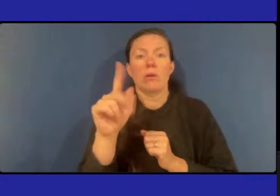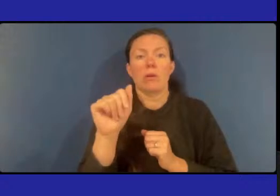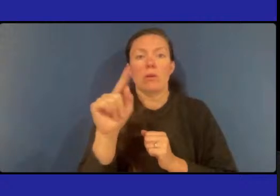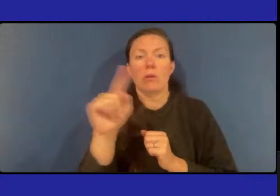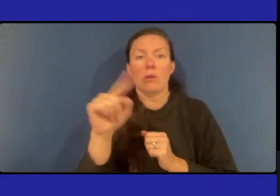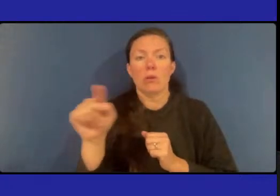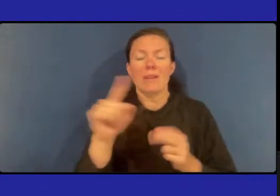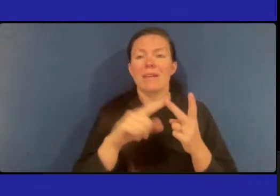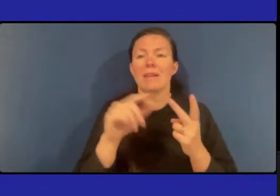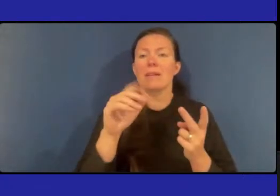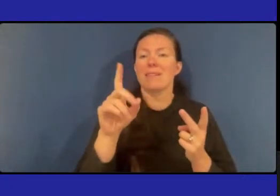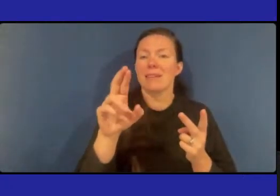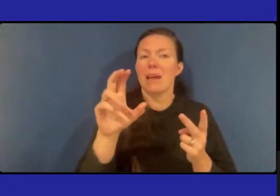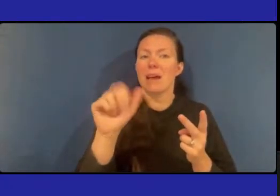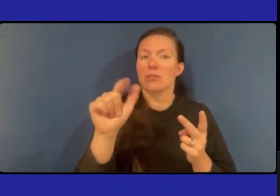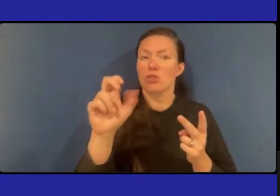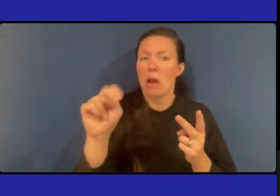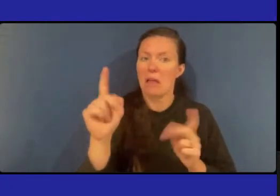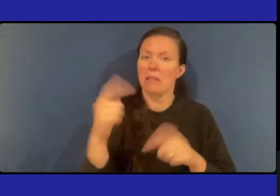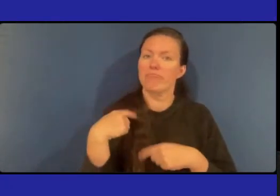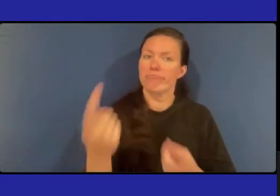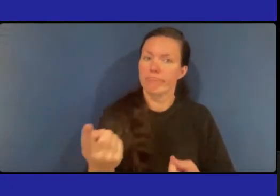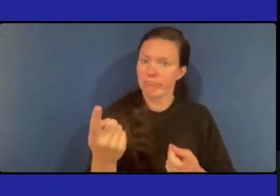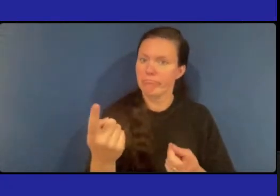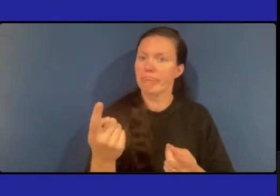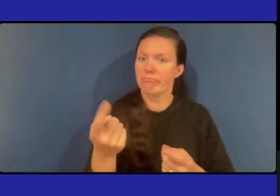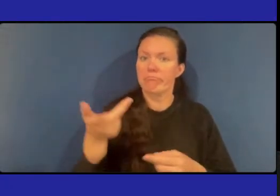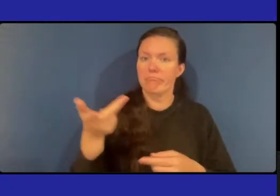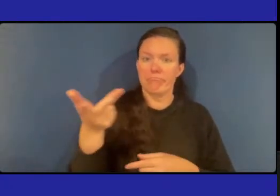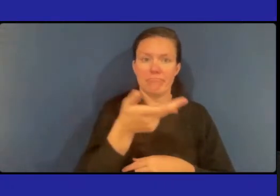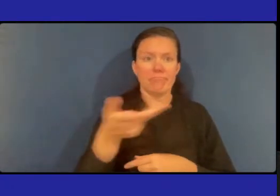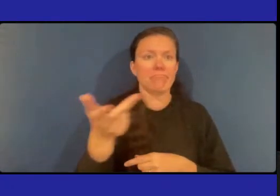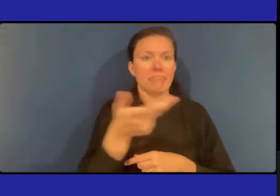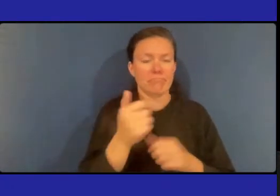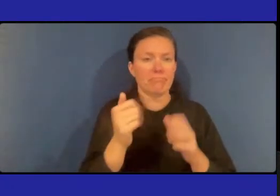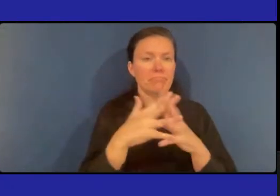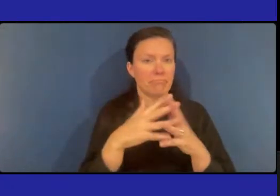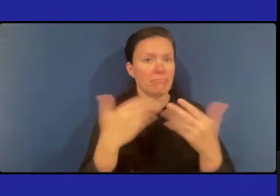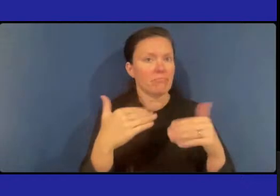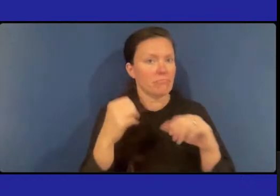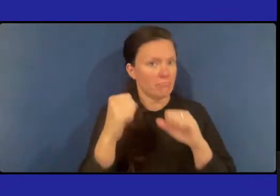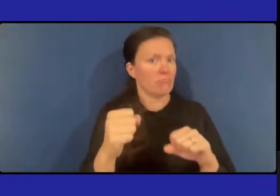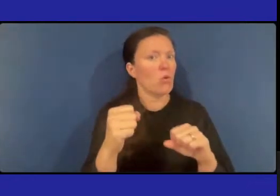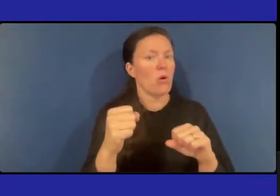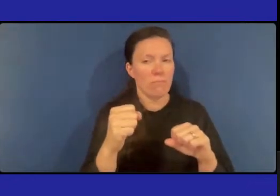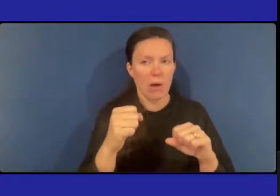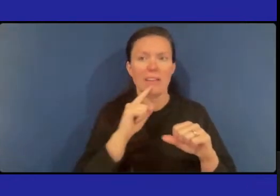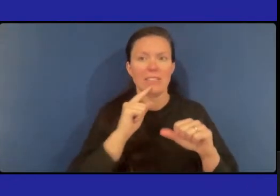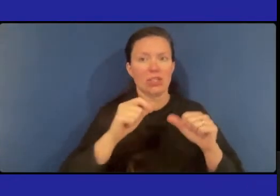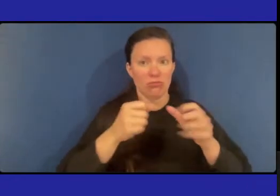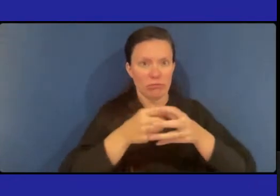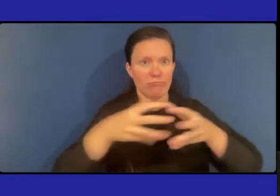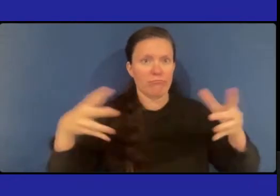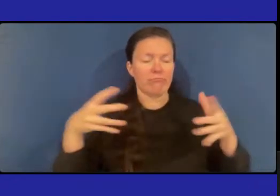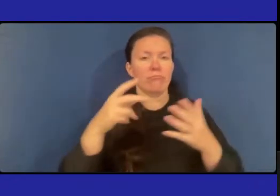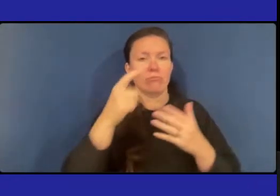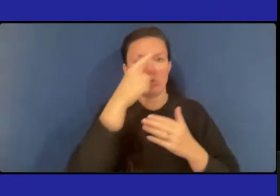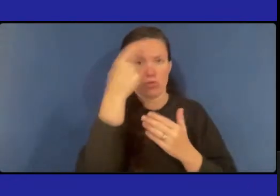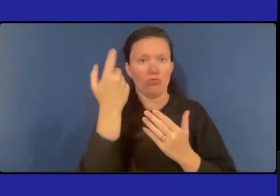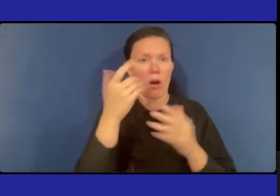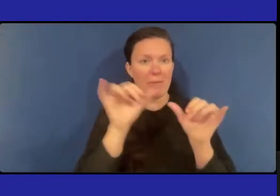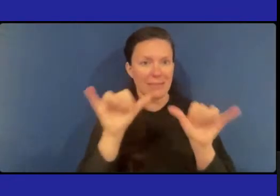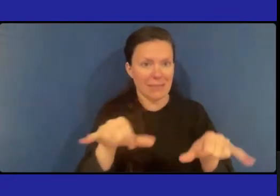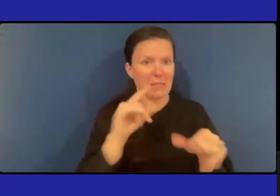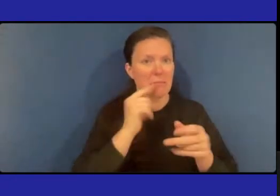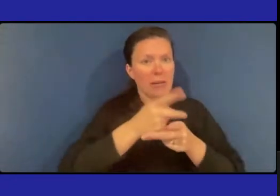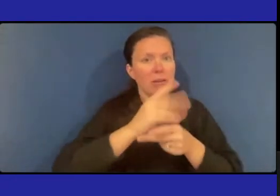Allen over the years, we have built an incredibly robust and wonderful trauma system that takes care of all injured